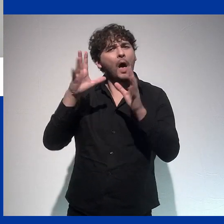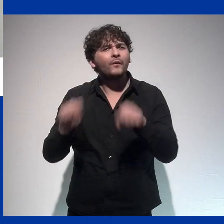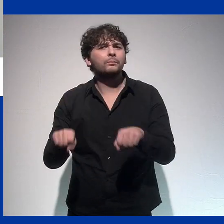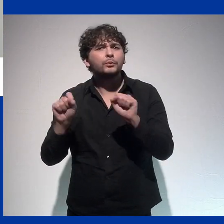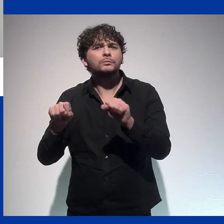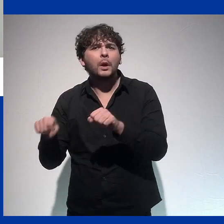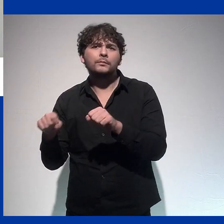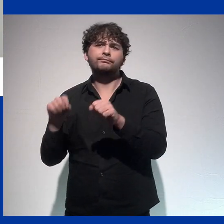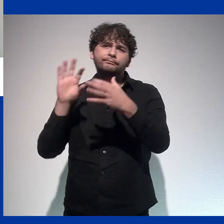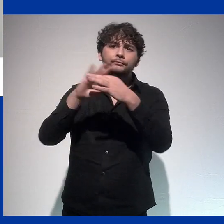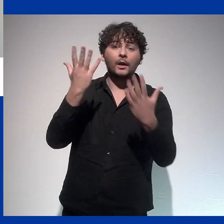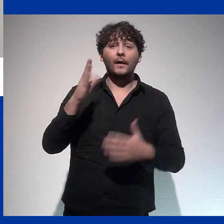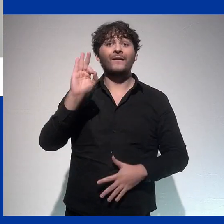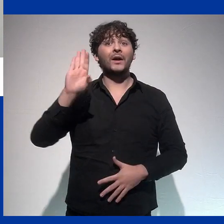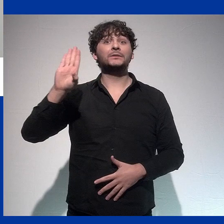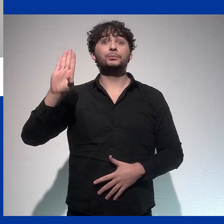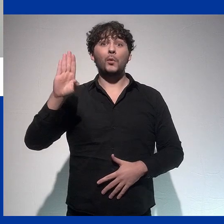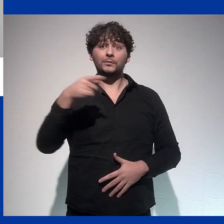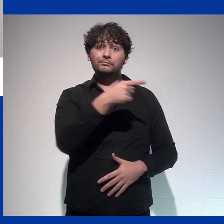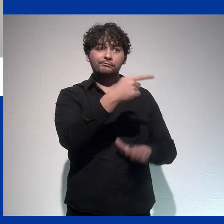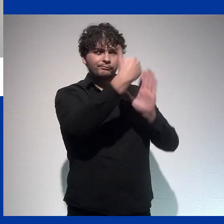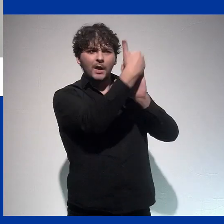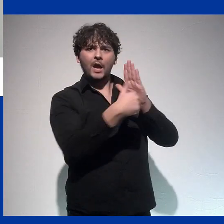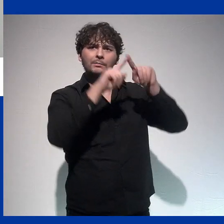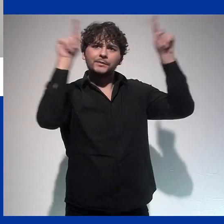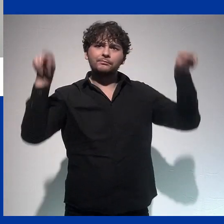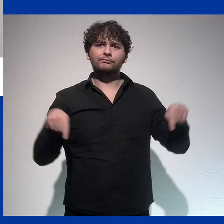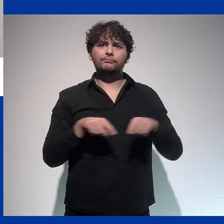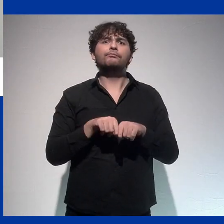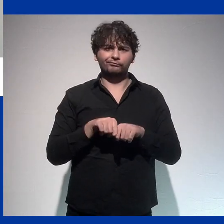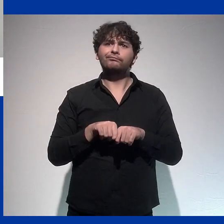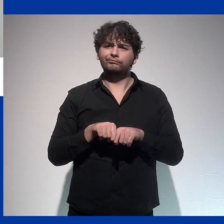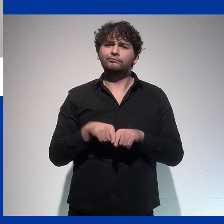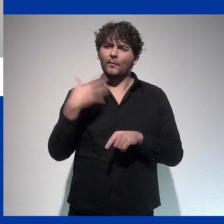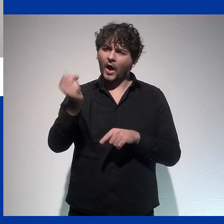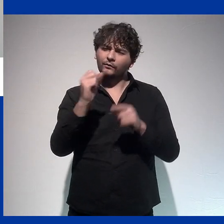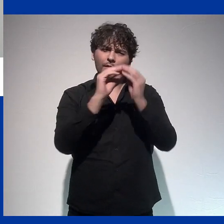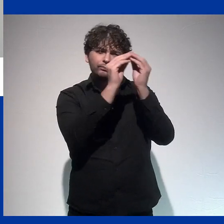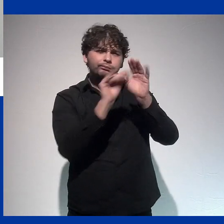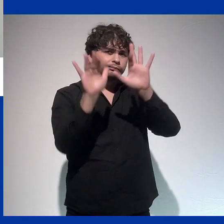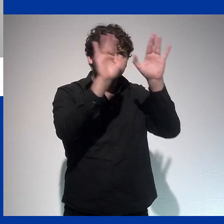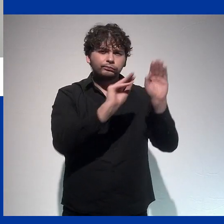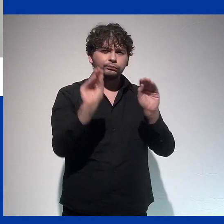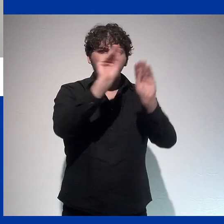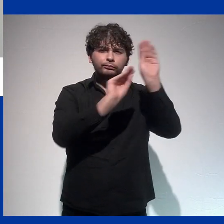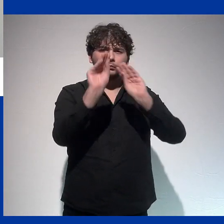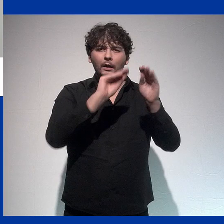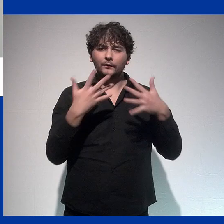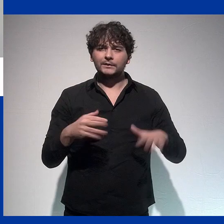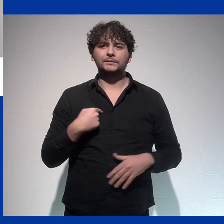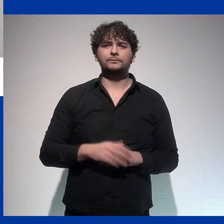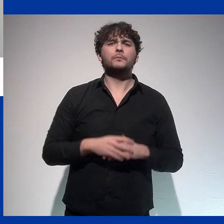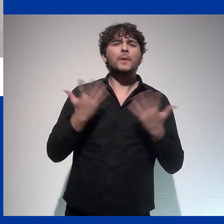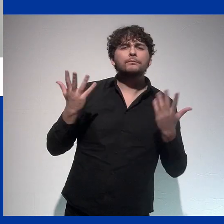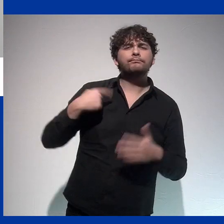to make this sign foldable. You know, you could push it together and fold it out, because that would make it easier to ship it to other people. But that's something